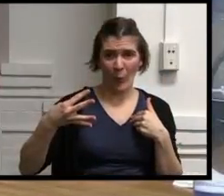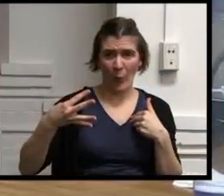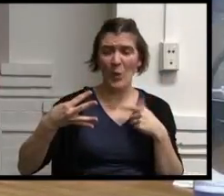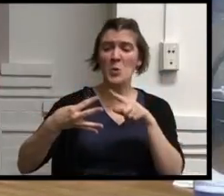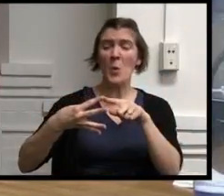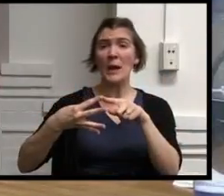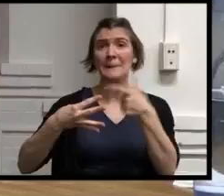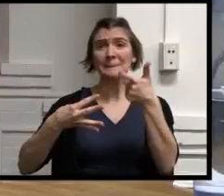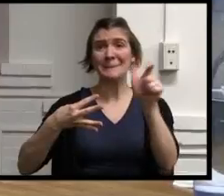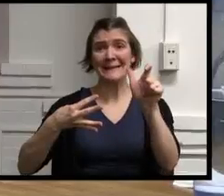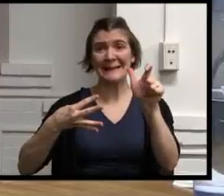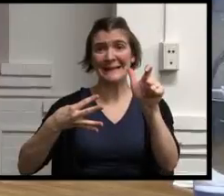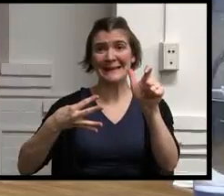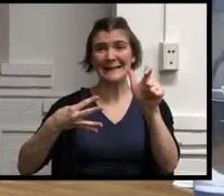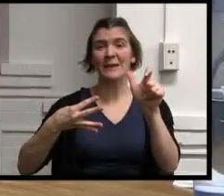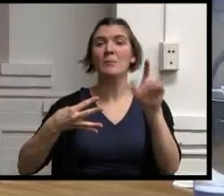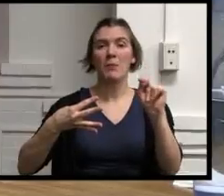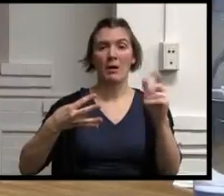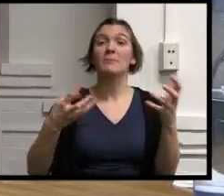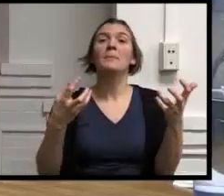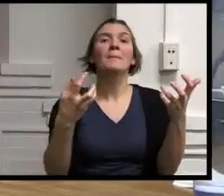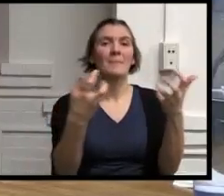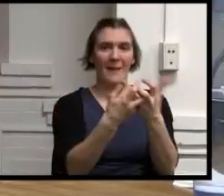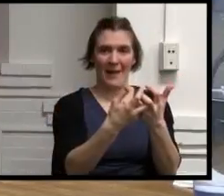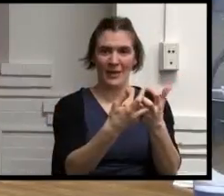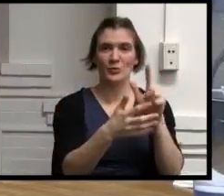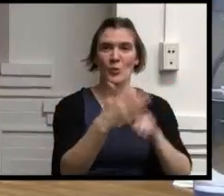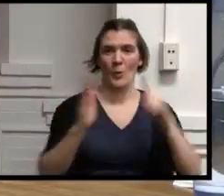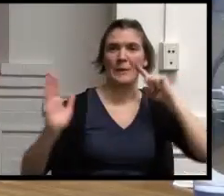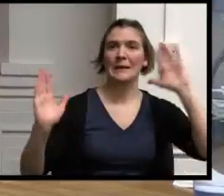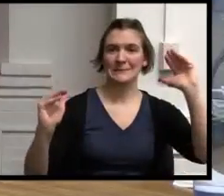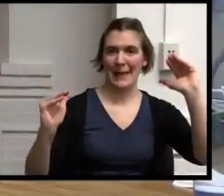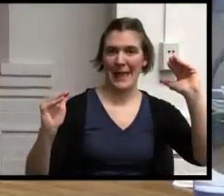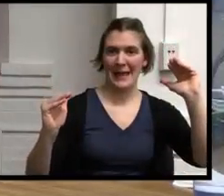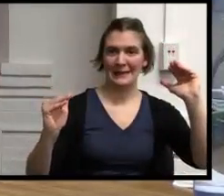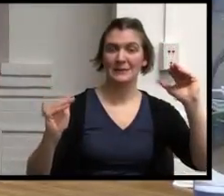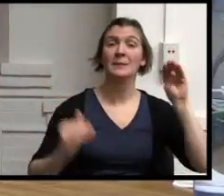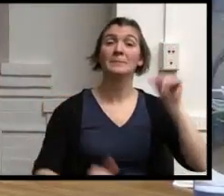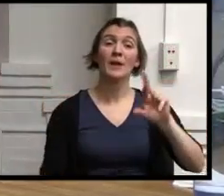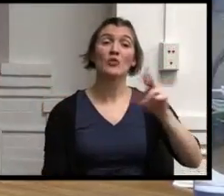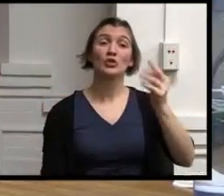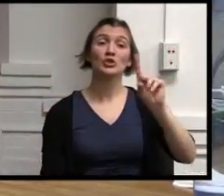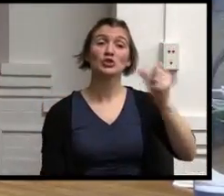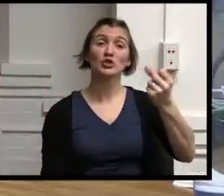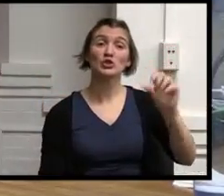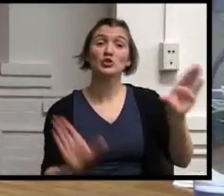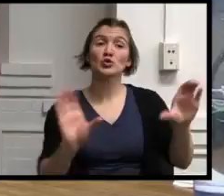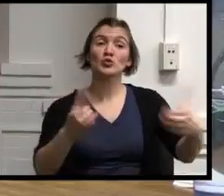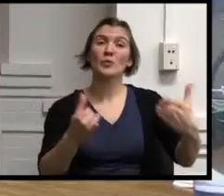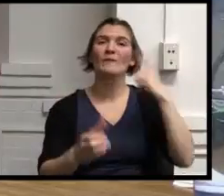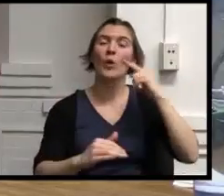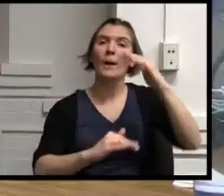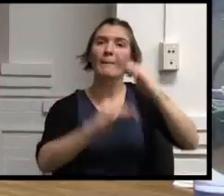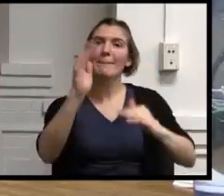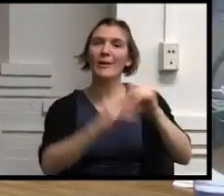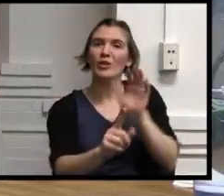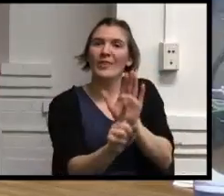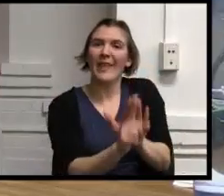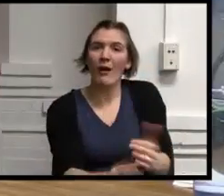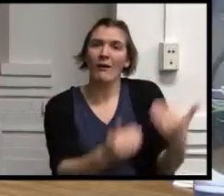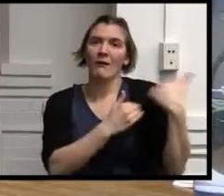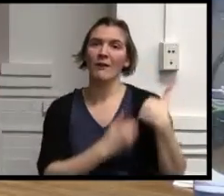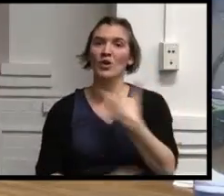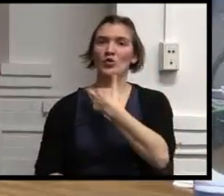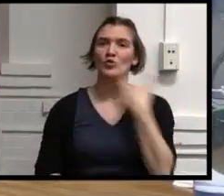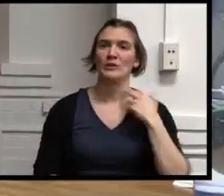little bit larger, but consistent with the prior payments to the Richards Group for builder's risk insurance. We had talked